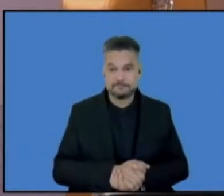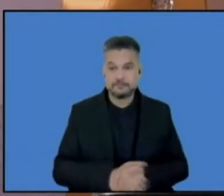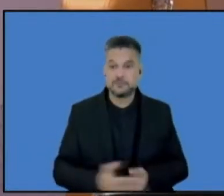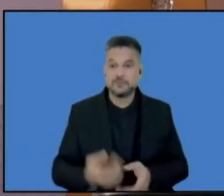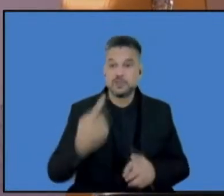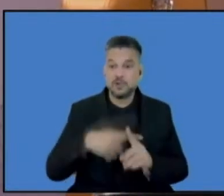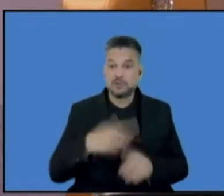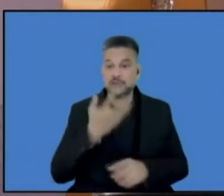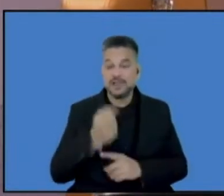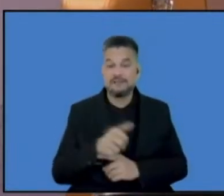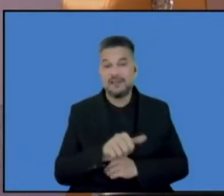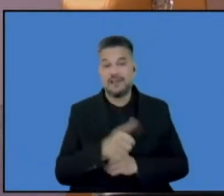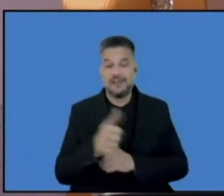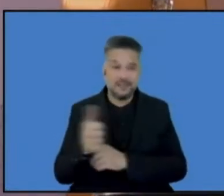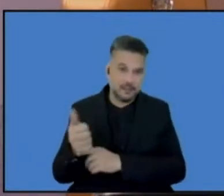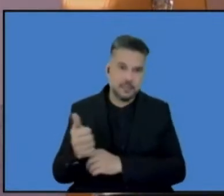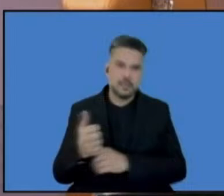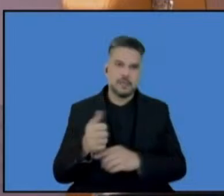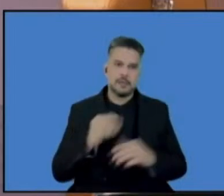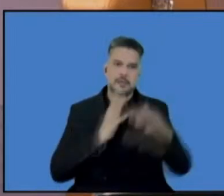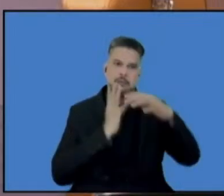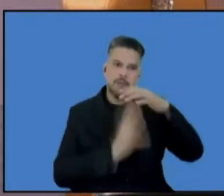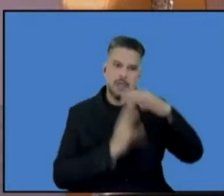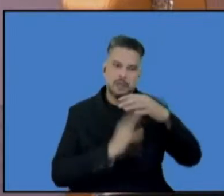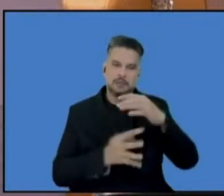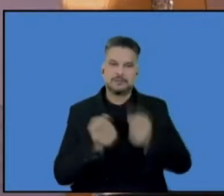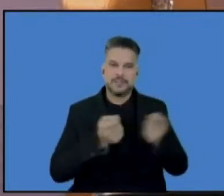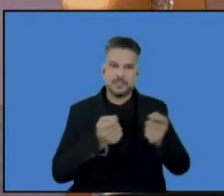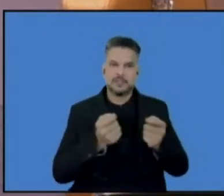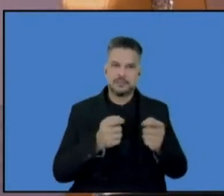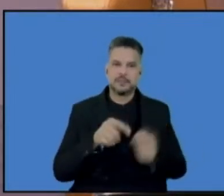Management, or EMM 2.2. This is another